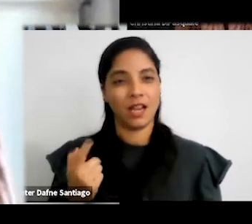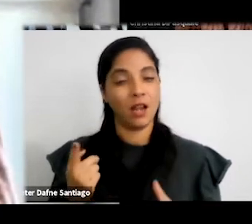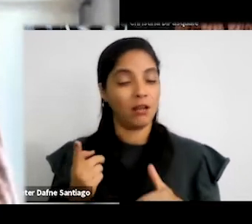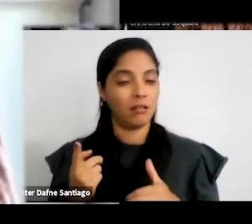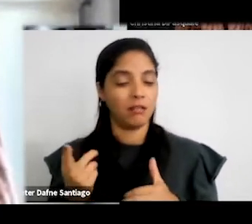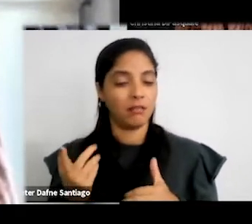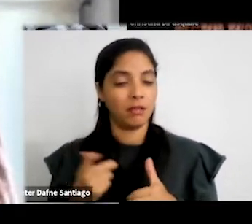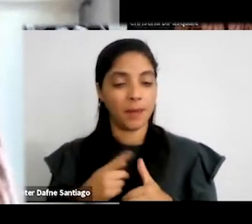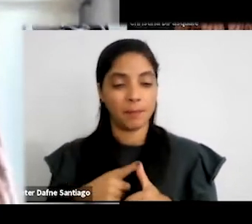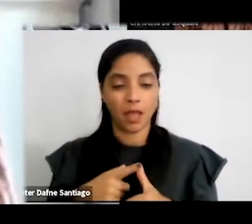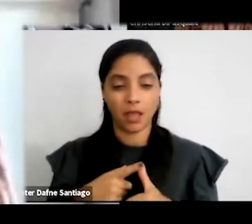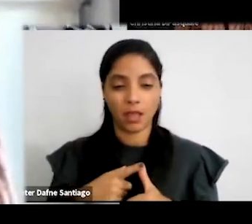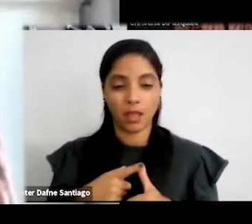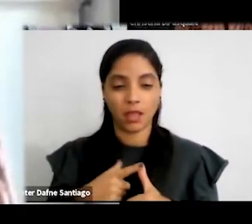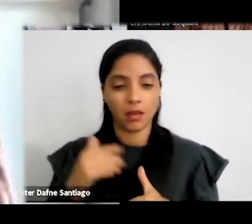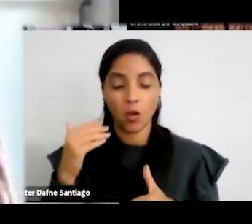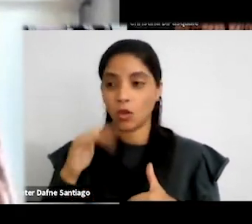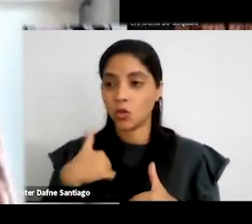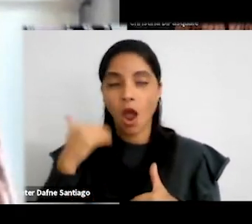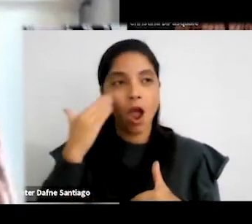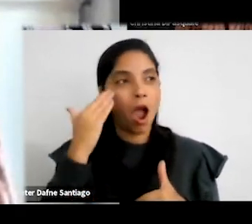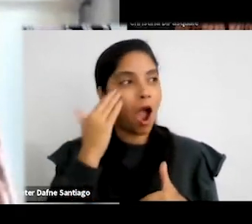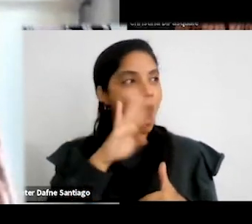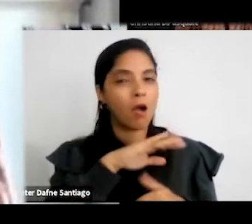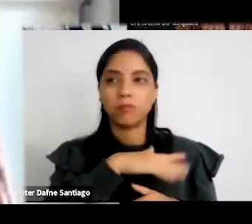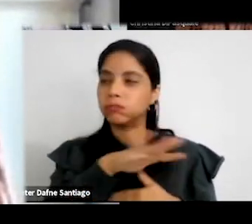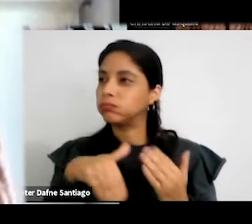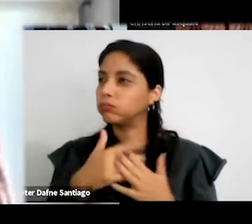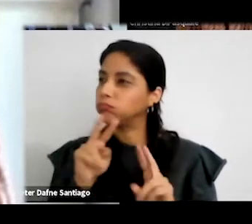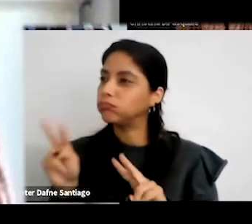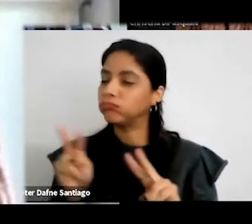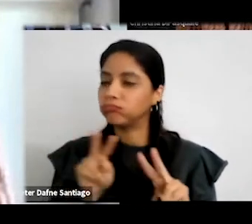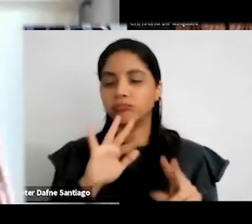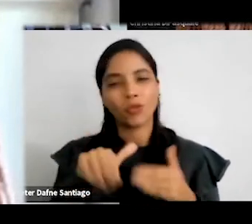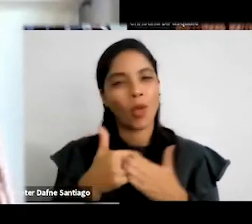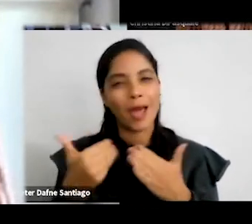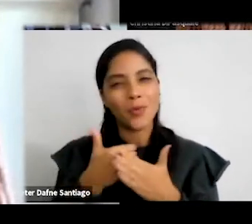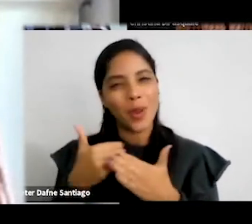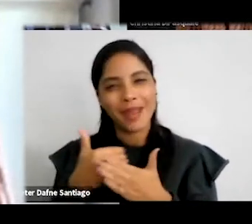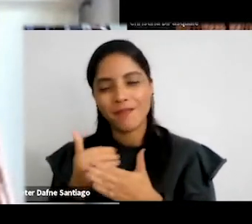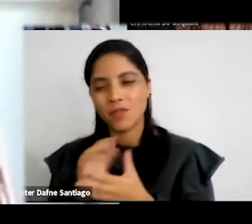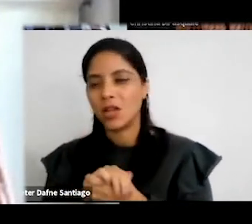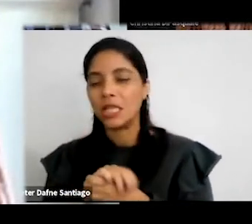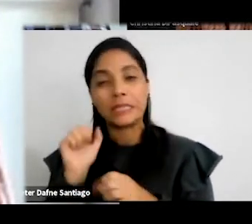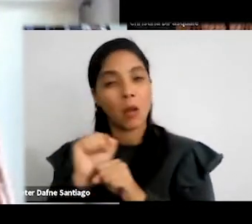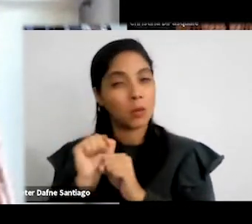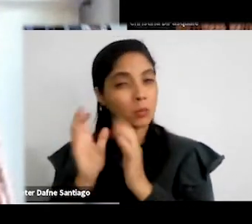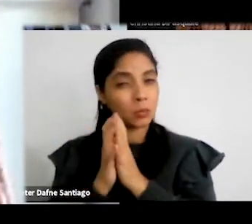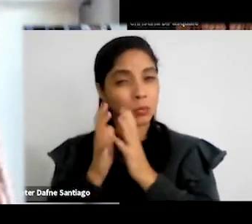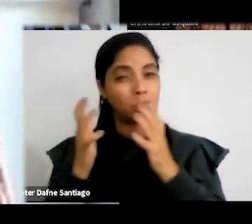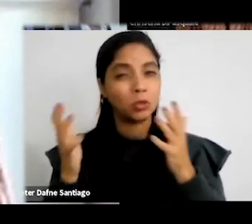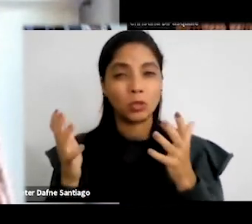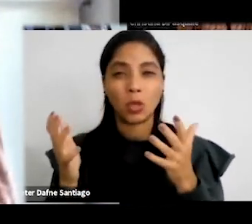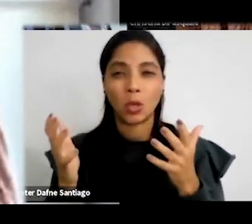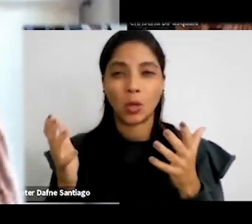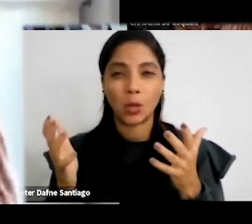innovations. So she worked on some very important and